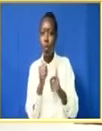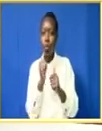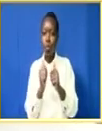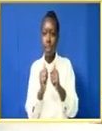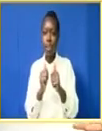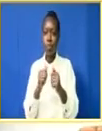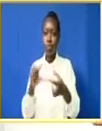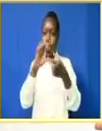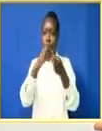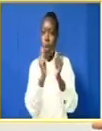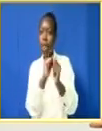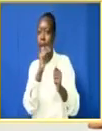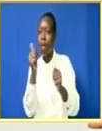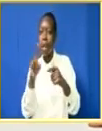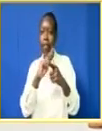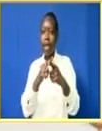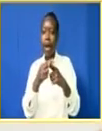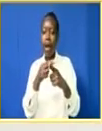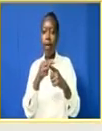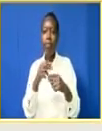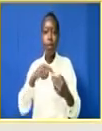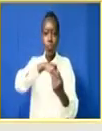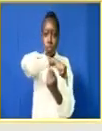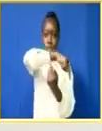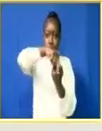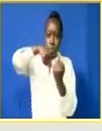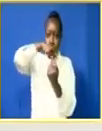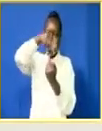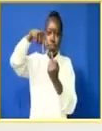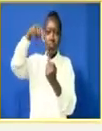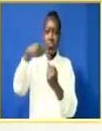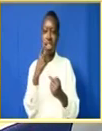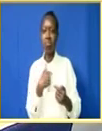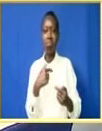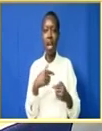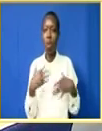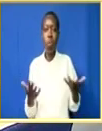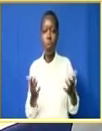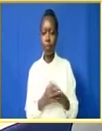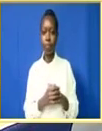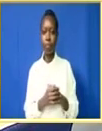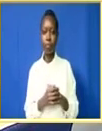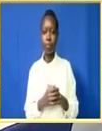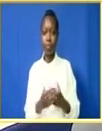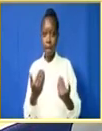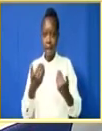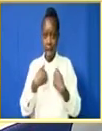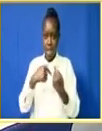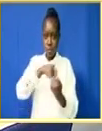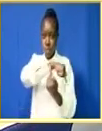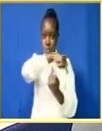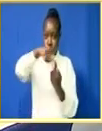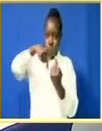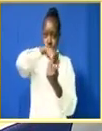Yes. So how does it do that? You tell me, please. I don't know. It has arms which attach.